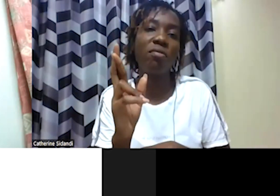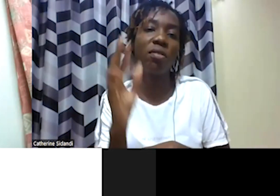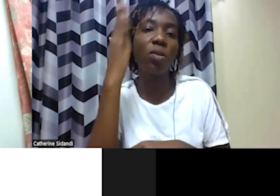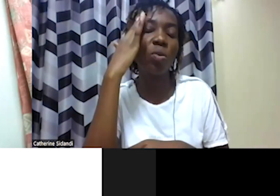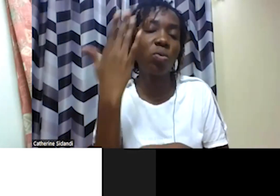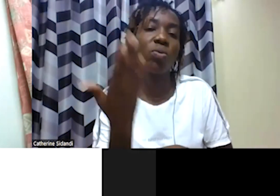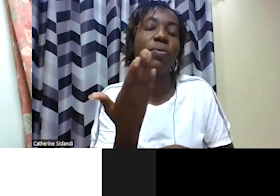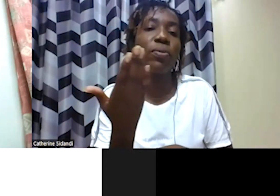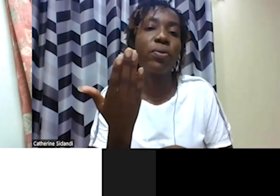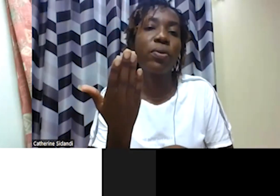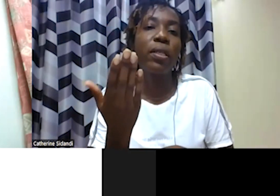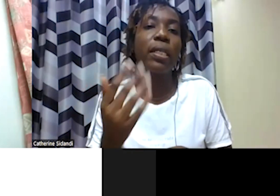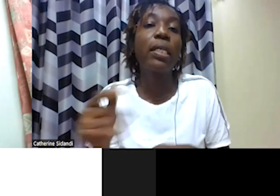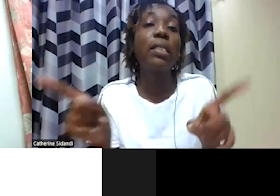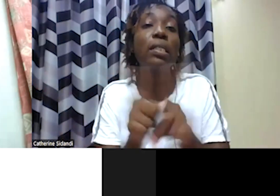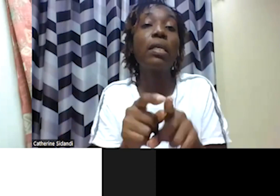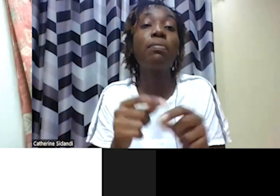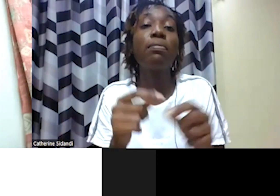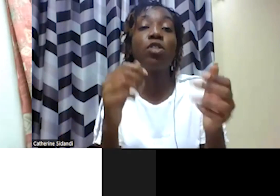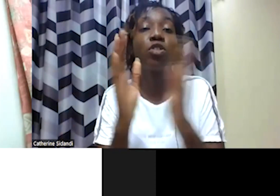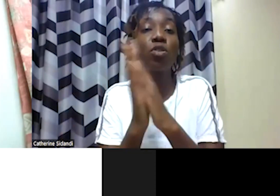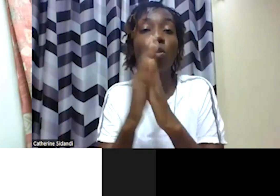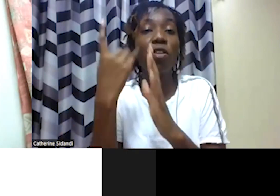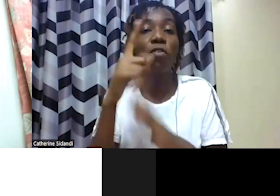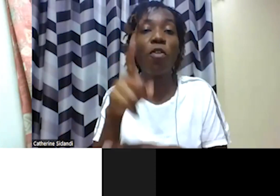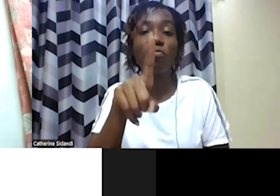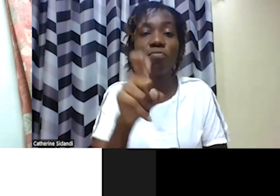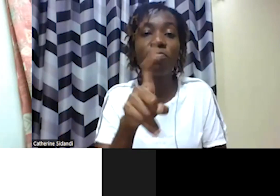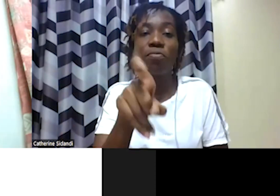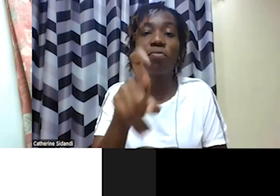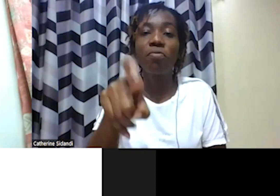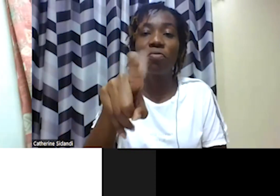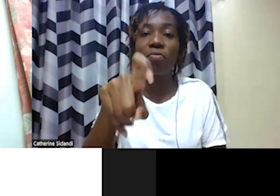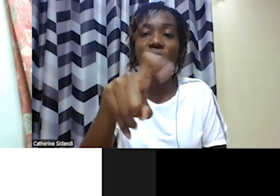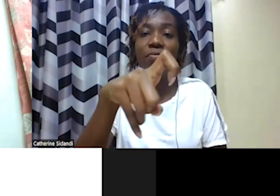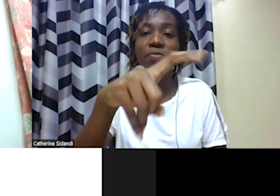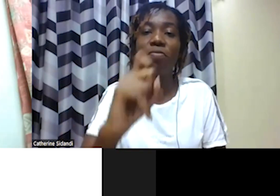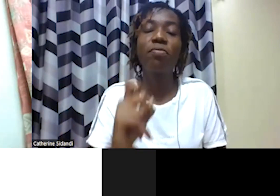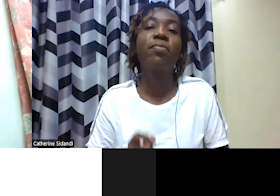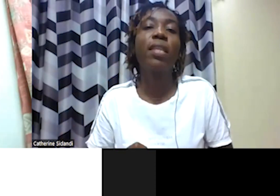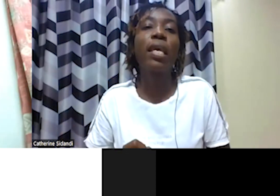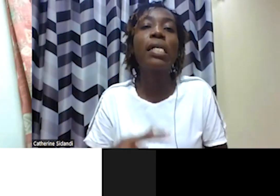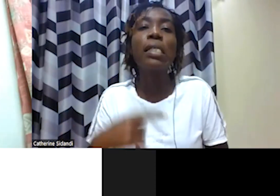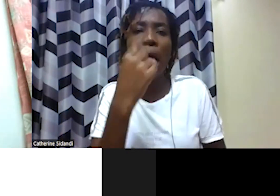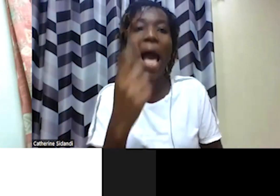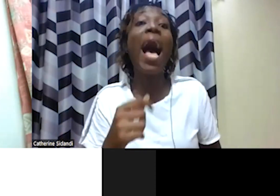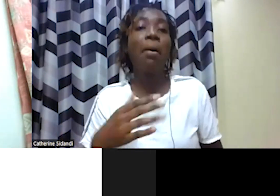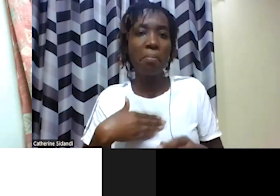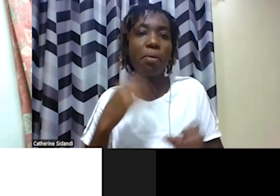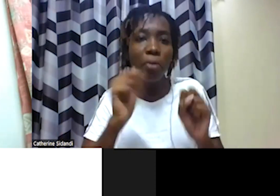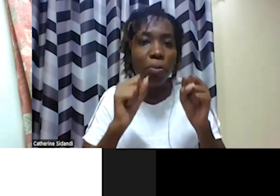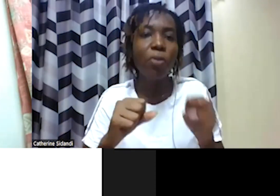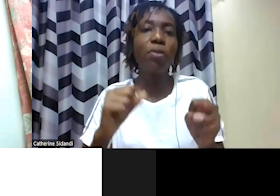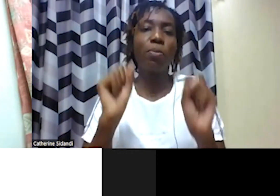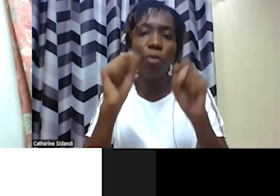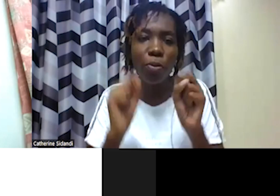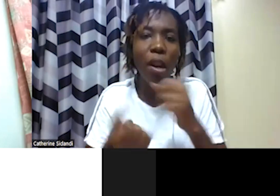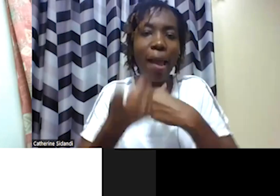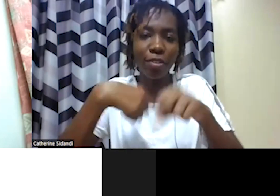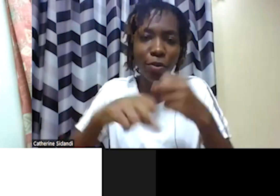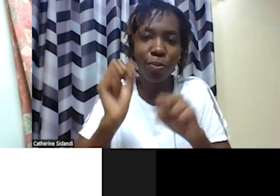like the story of the caterpillar that goes like this, and it tells itself, I can do it, I can do it, I can do